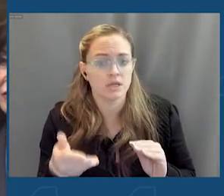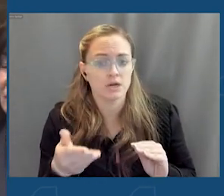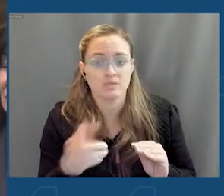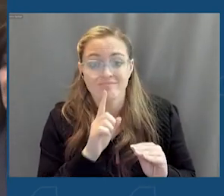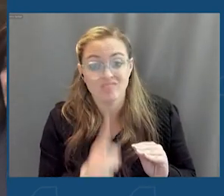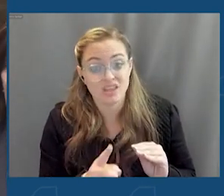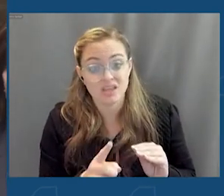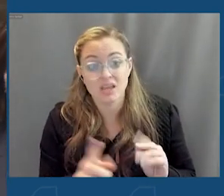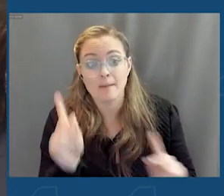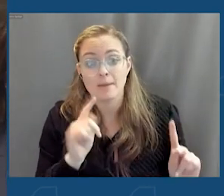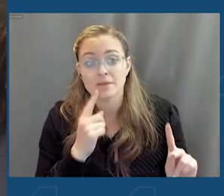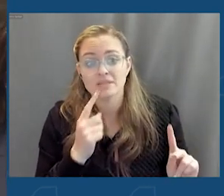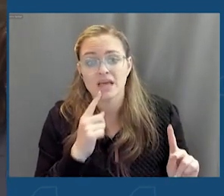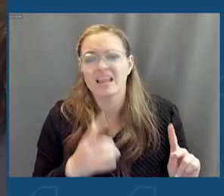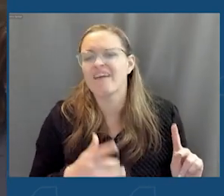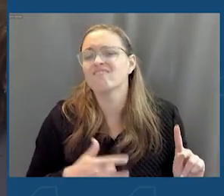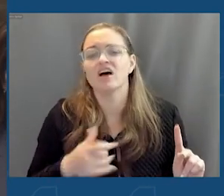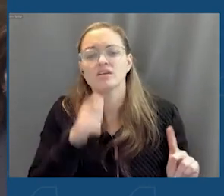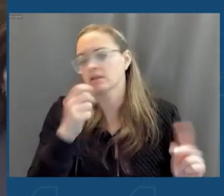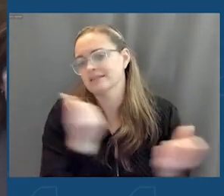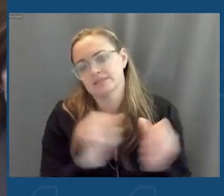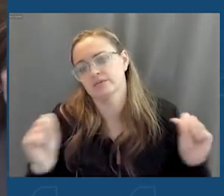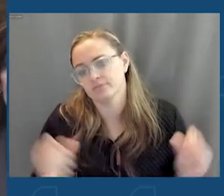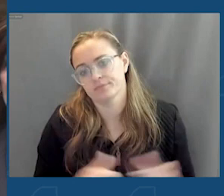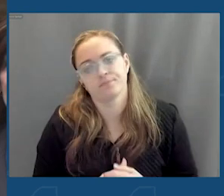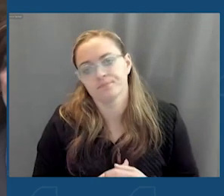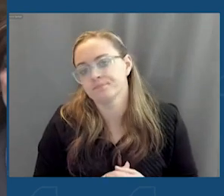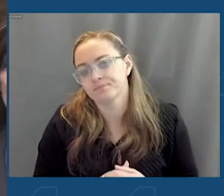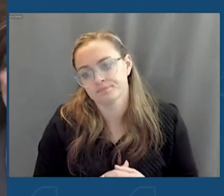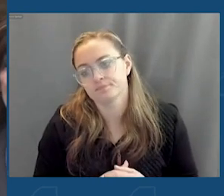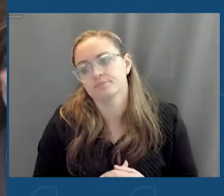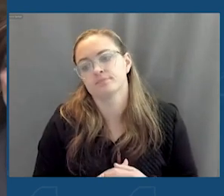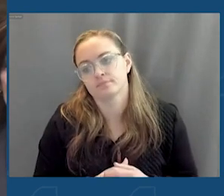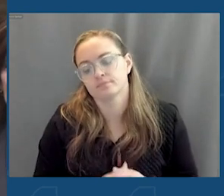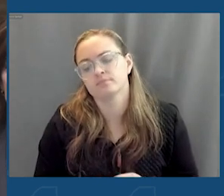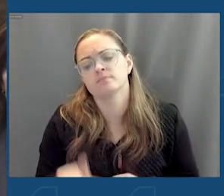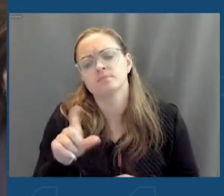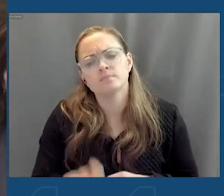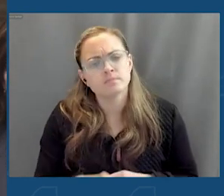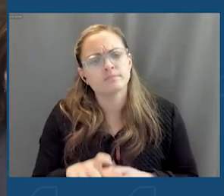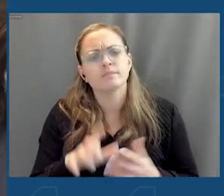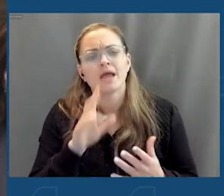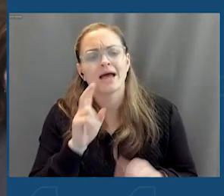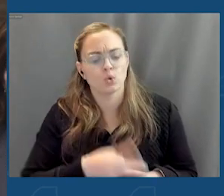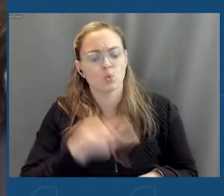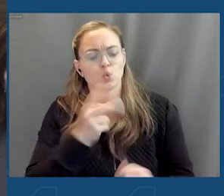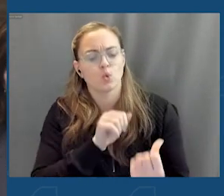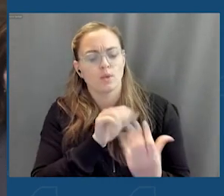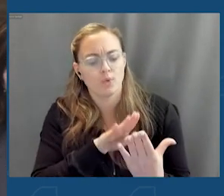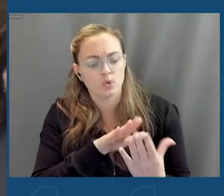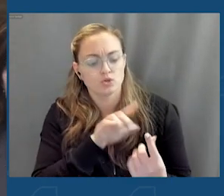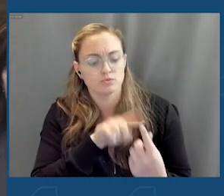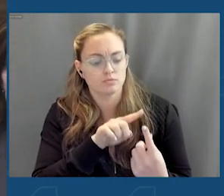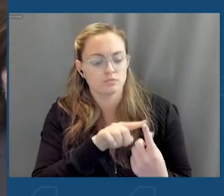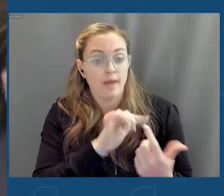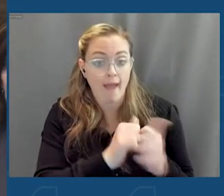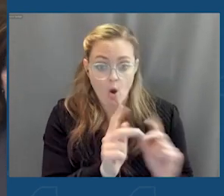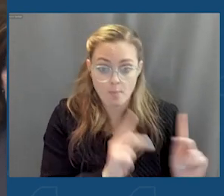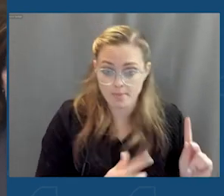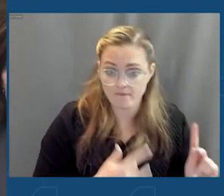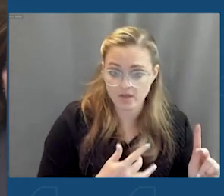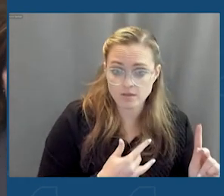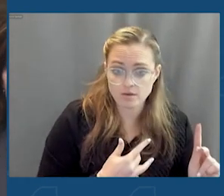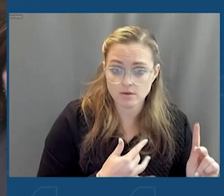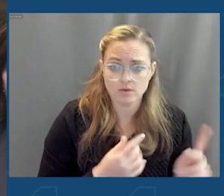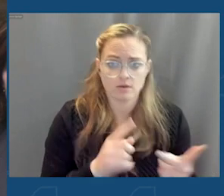people said they felt unsafe. So we had to have a dual approach. We had to deal with how people felt, and we had